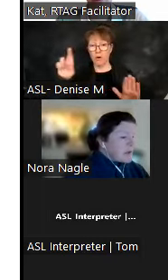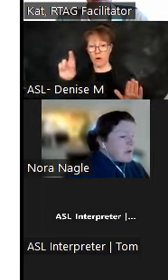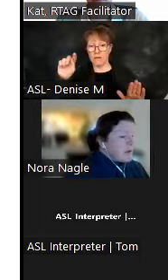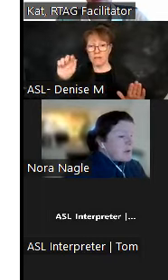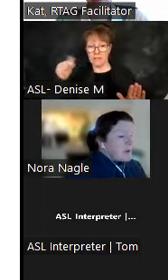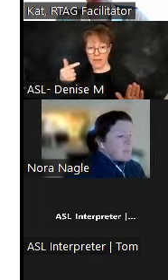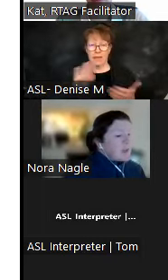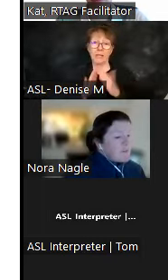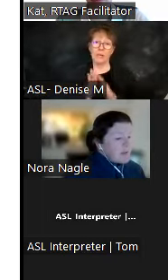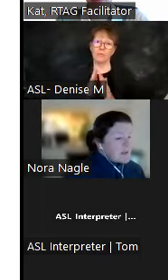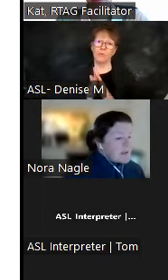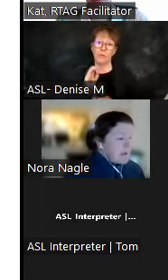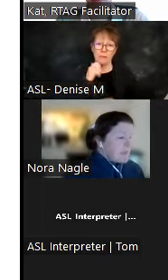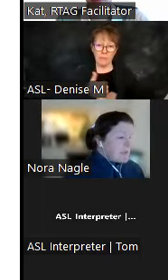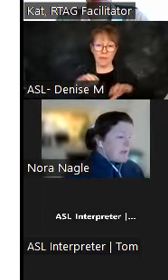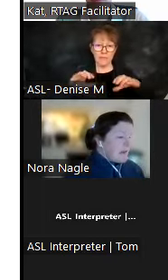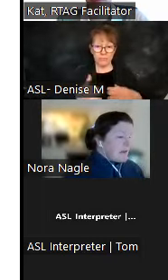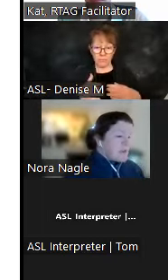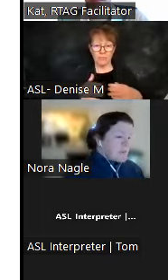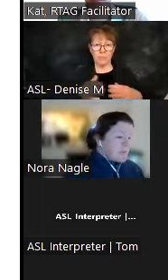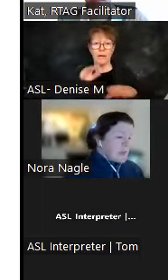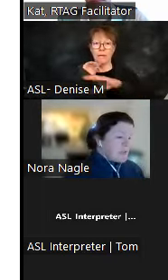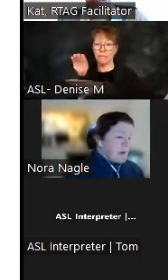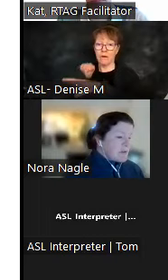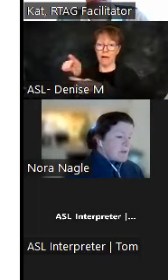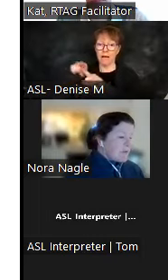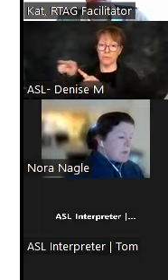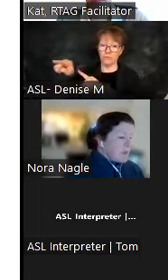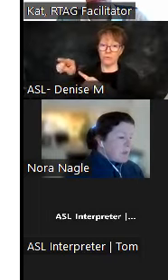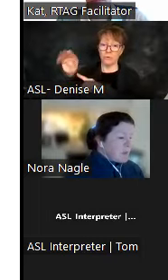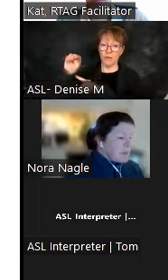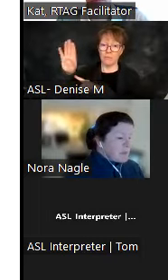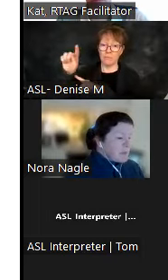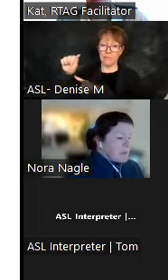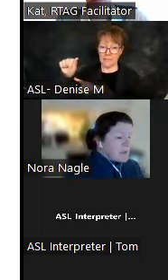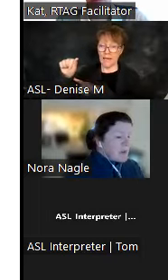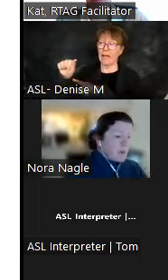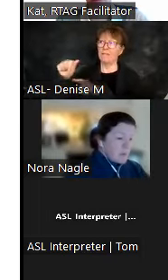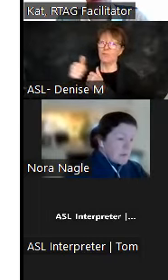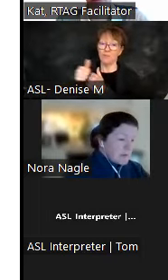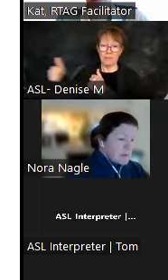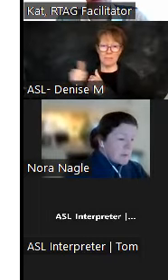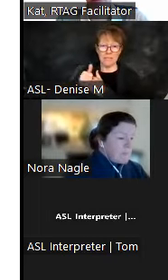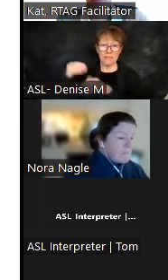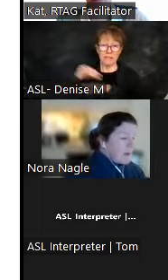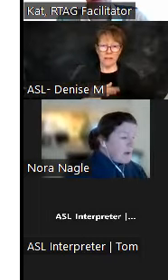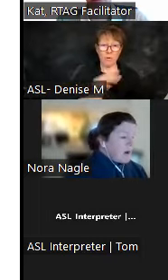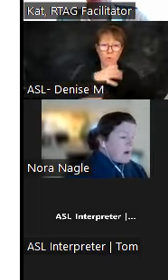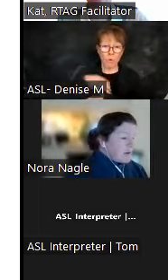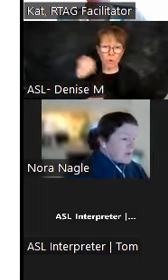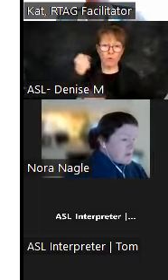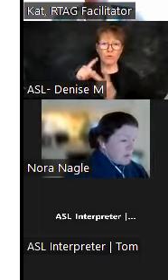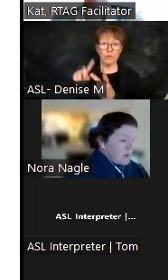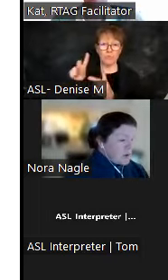community-based group that advises the MBTA on transportation matters affecting people with disabilities and older adults.